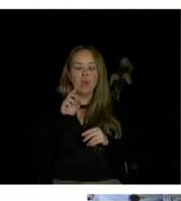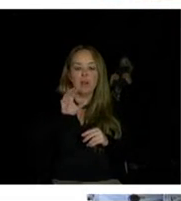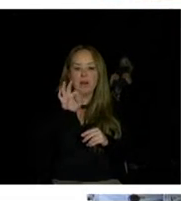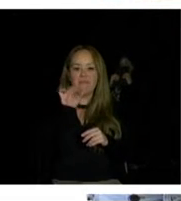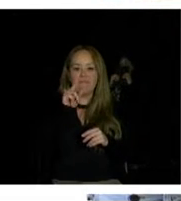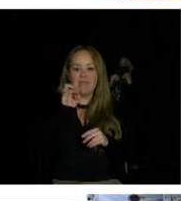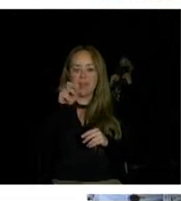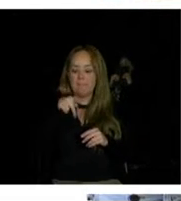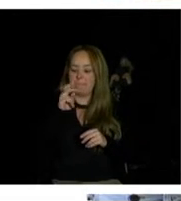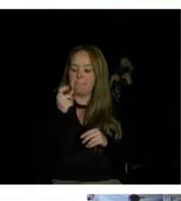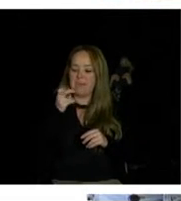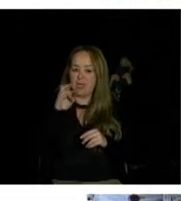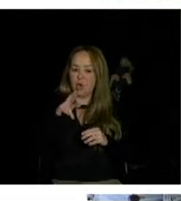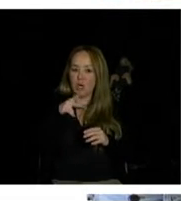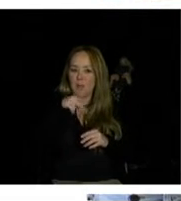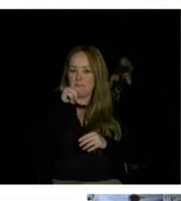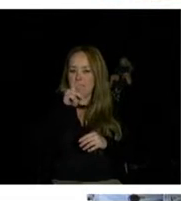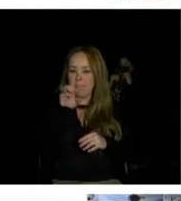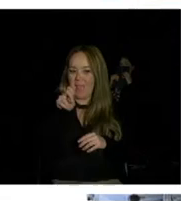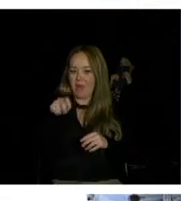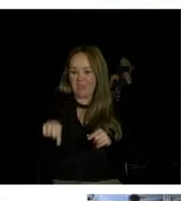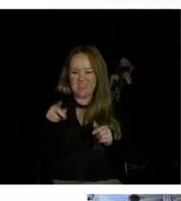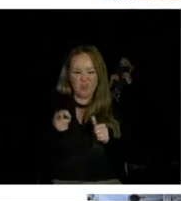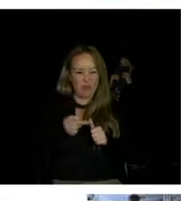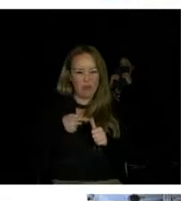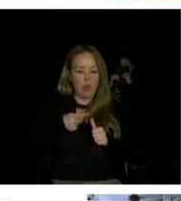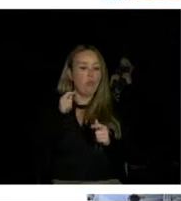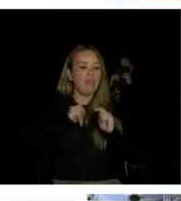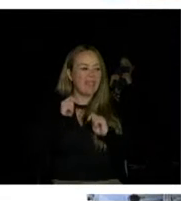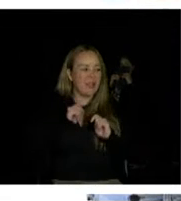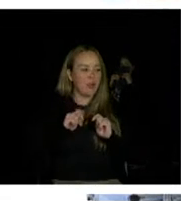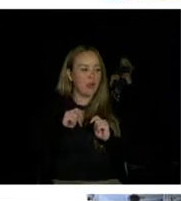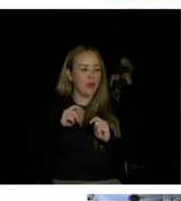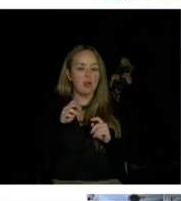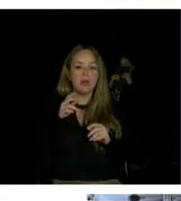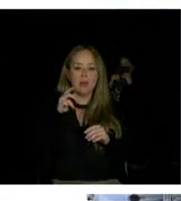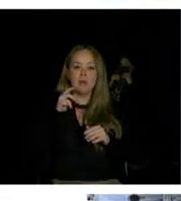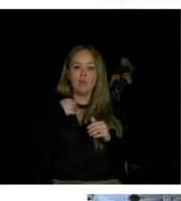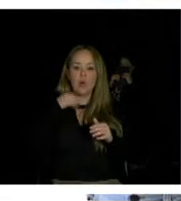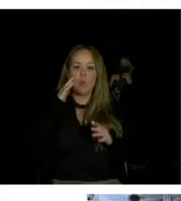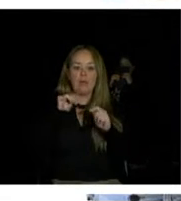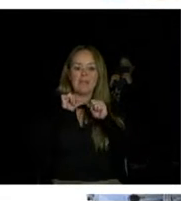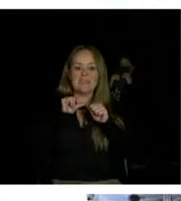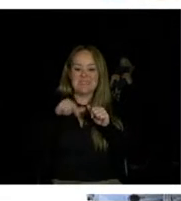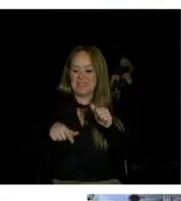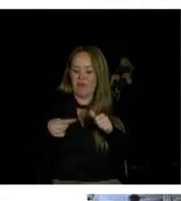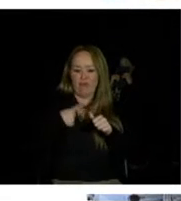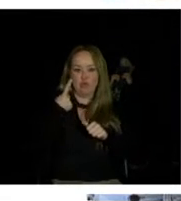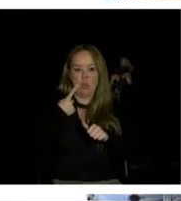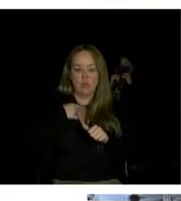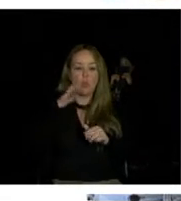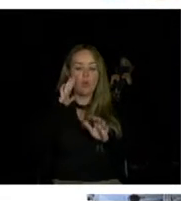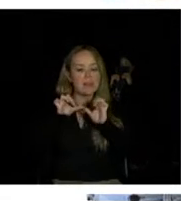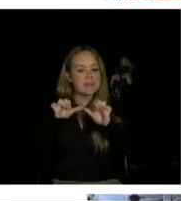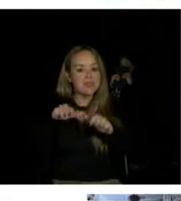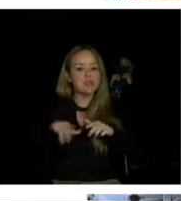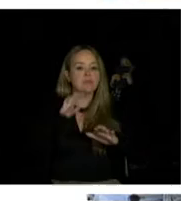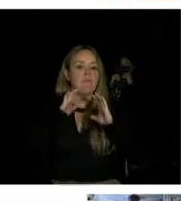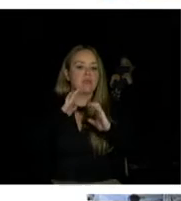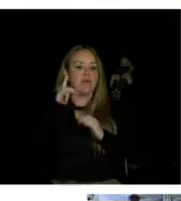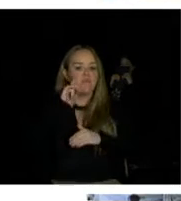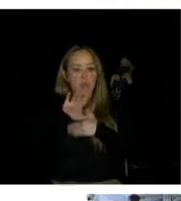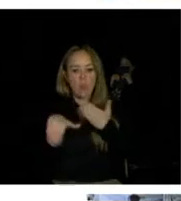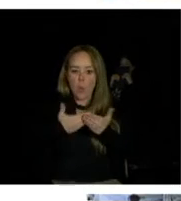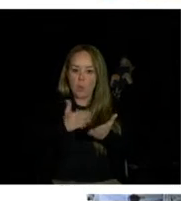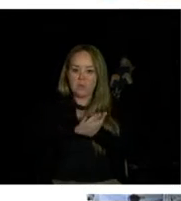district. This was our first. And so we will continue this conversation, and I will continue this conversation across the